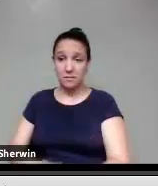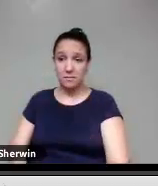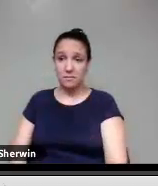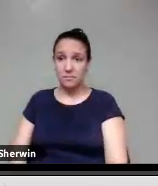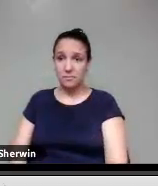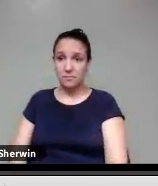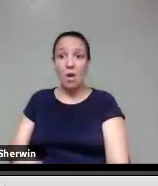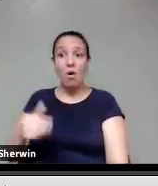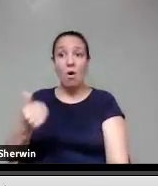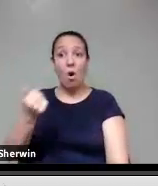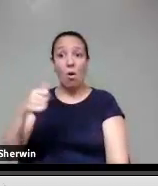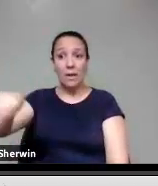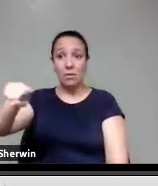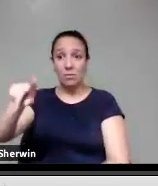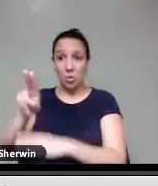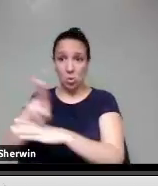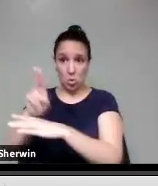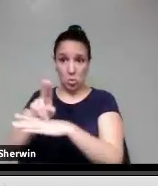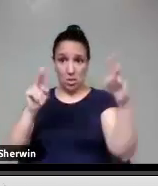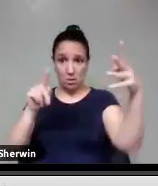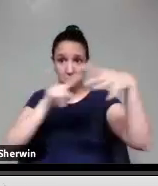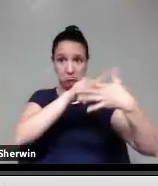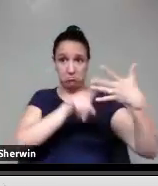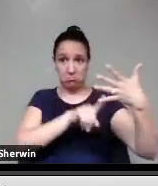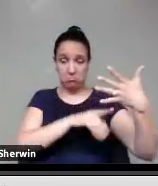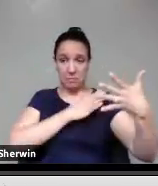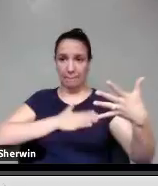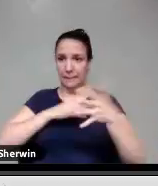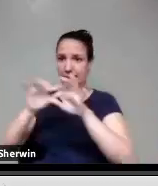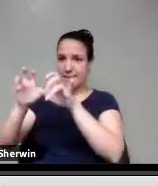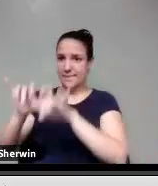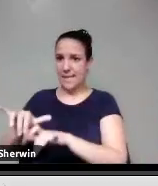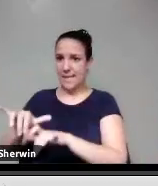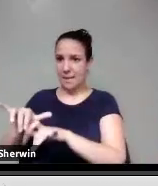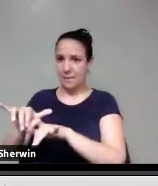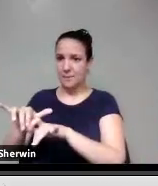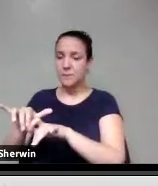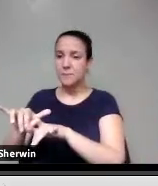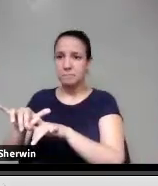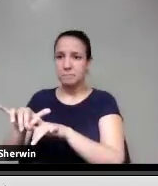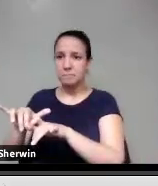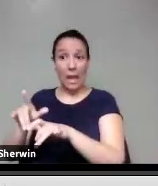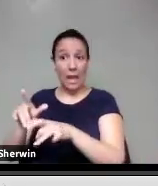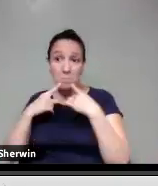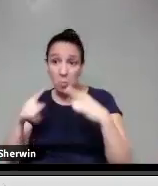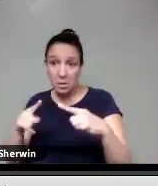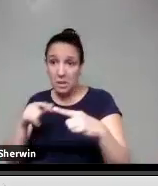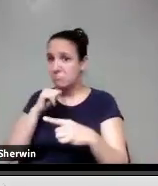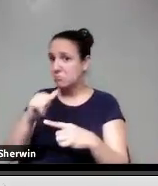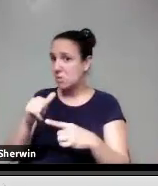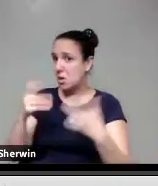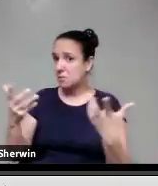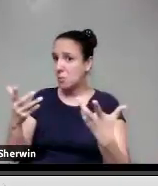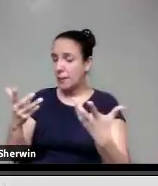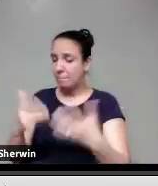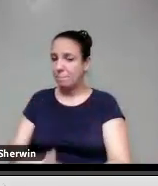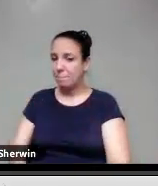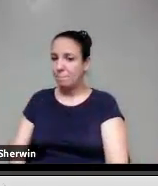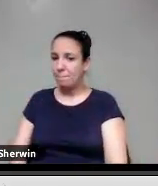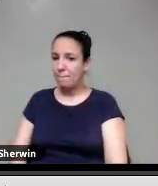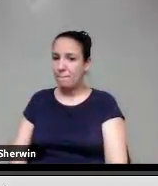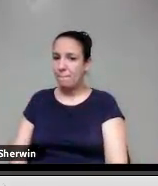you using any of these? Would you type that in the chat box? And how is it working for you? Part of what we're doing here